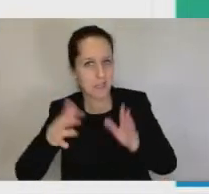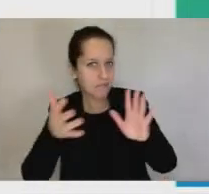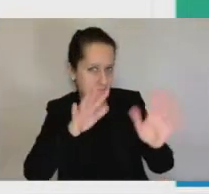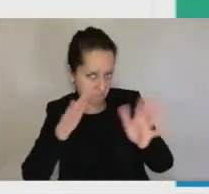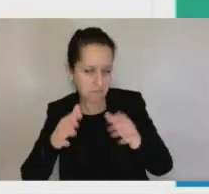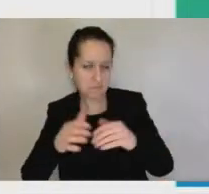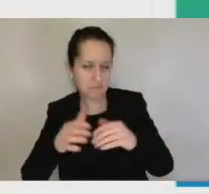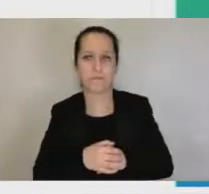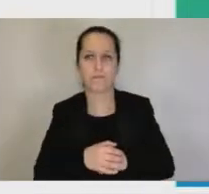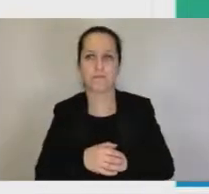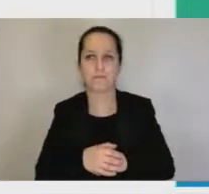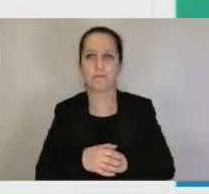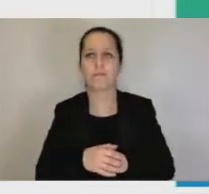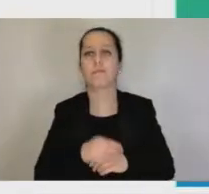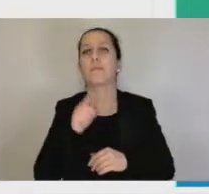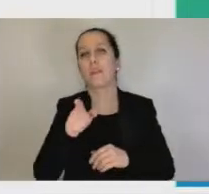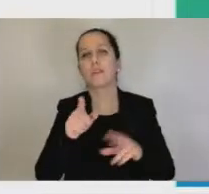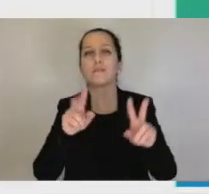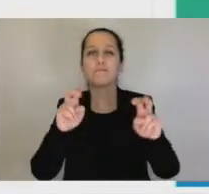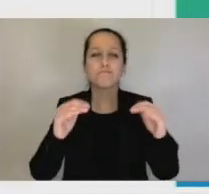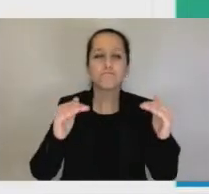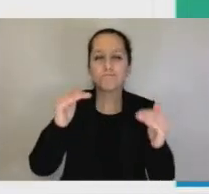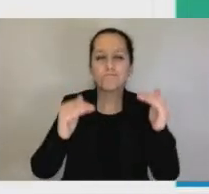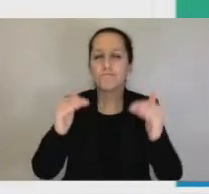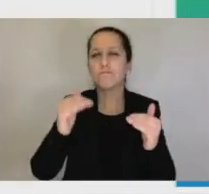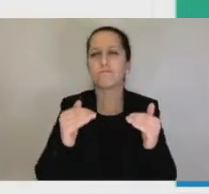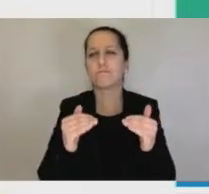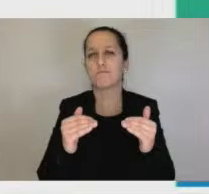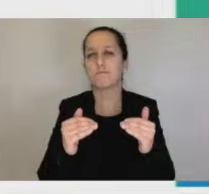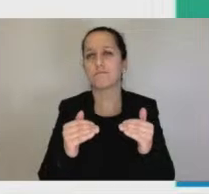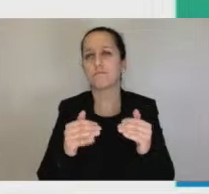Argentina. These figures